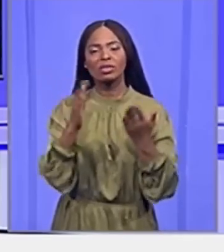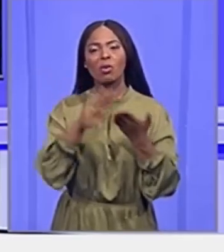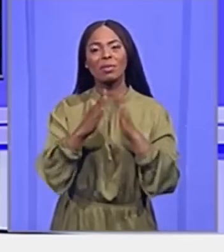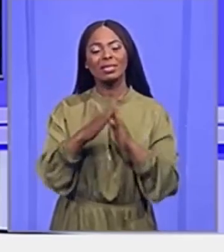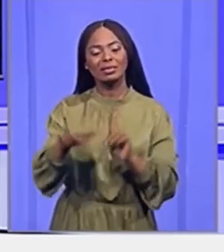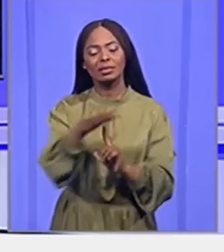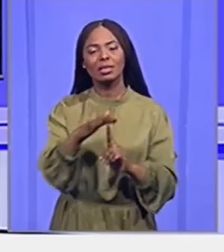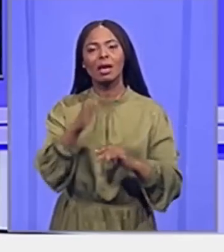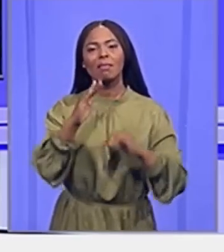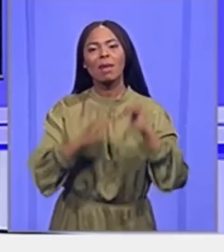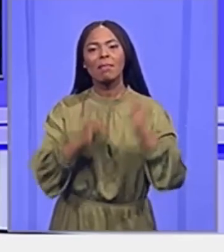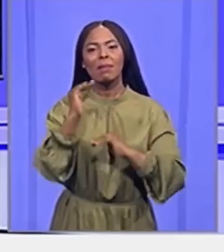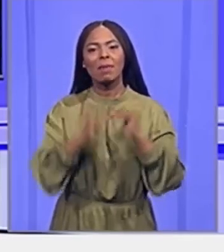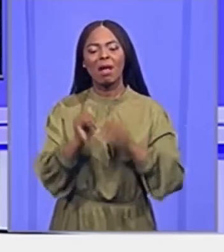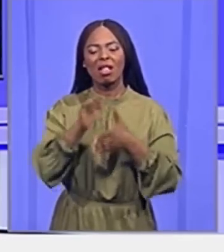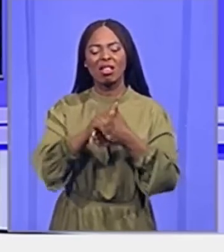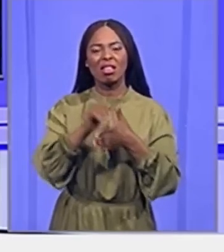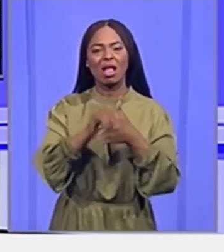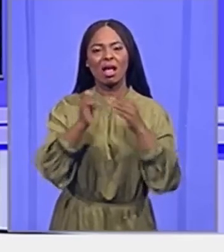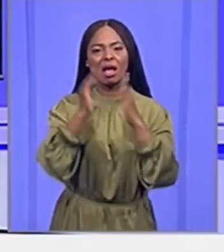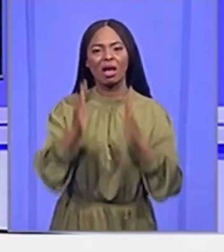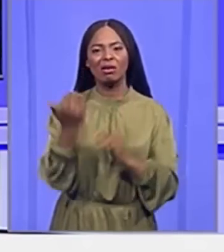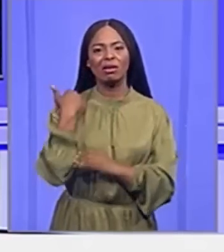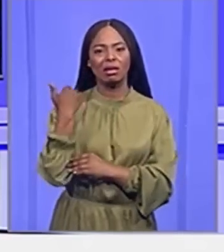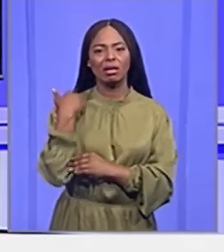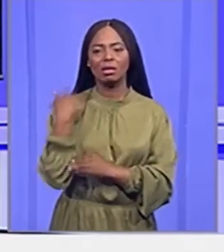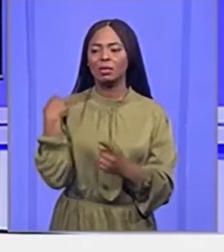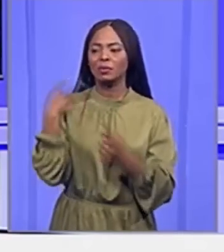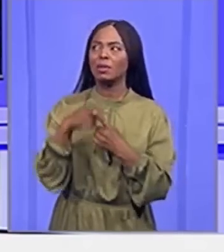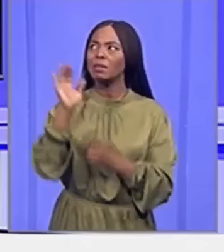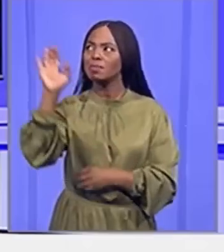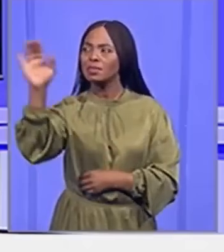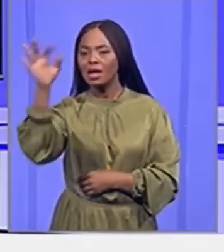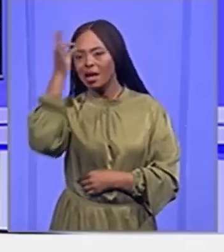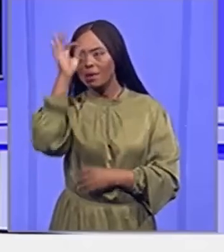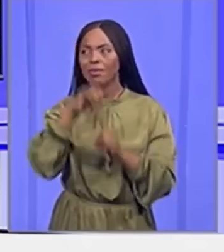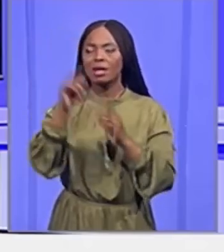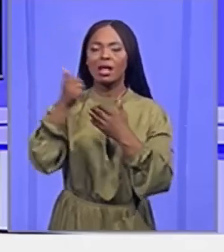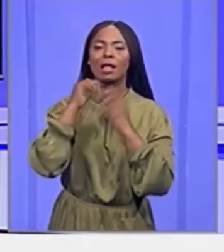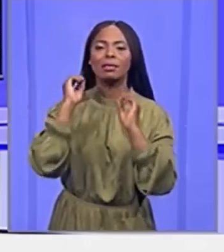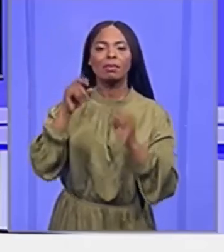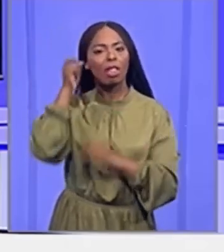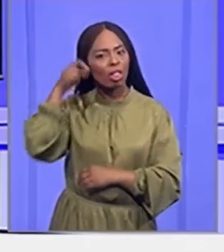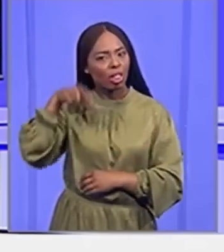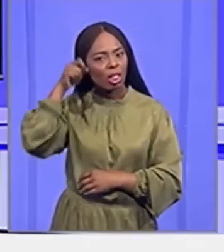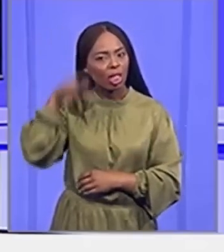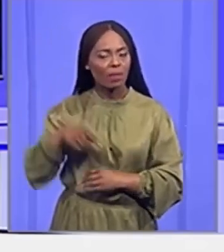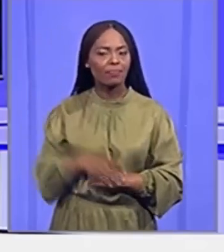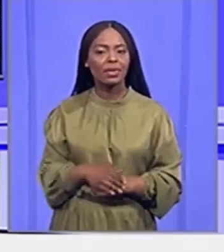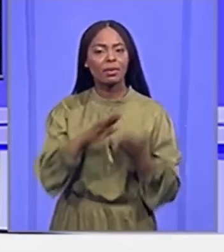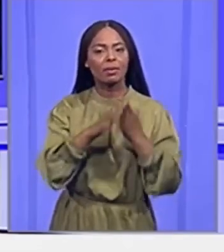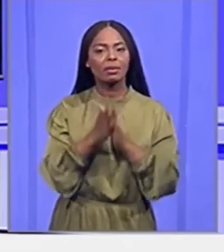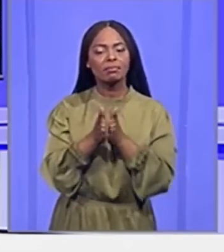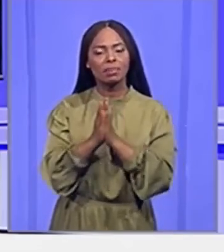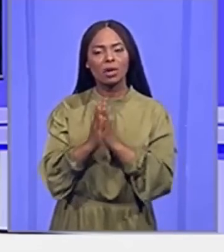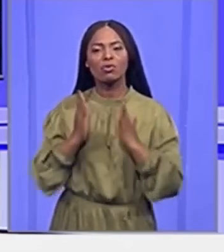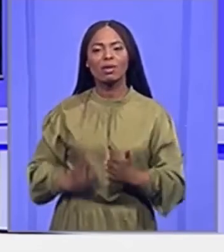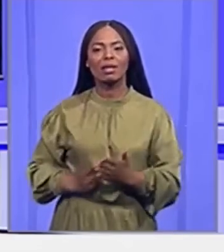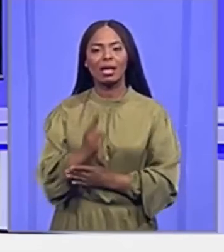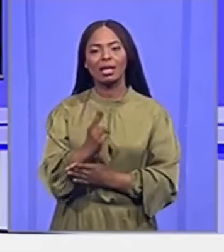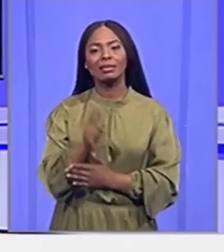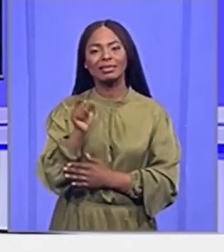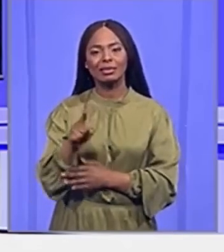kentse dikopo tsa matlo ka makgetlo ha ho nko ho tswa lemina ho tswa mmusong wa province baahi ba ipiletsa ho commission ya ditokelo tsa botho ya Afrika